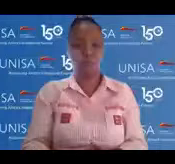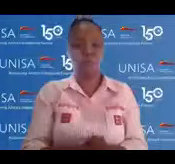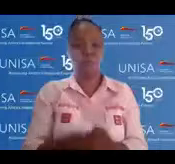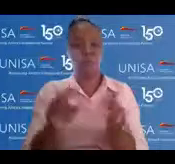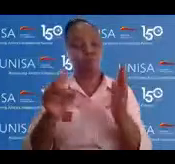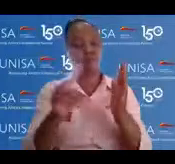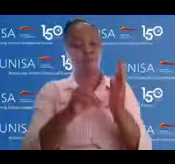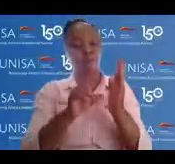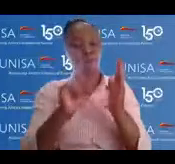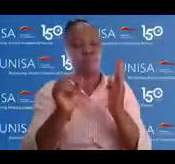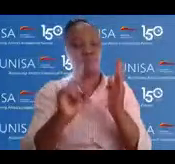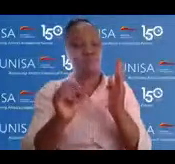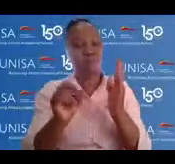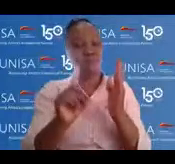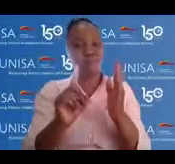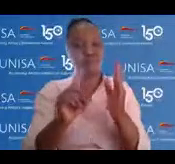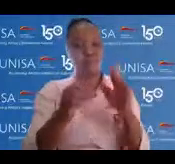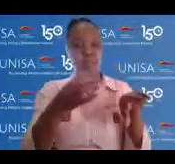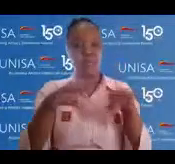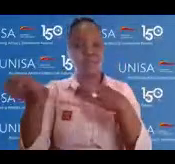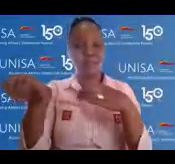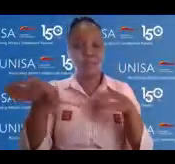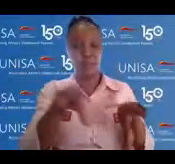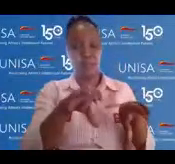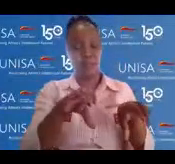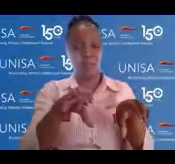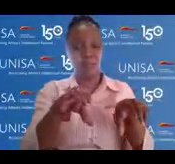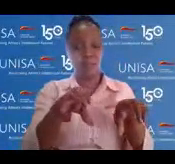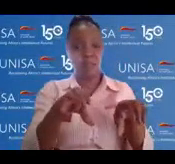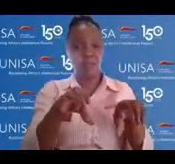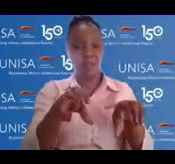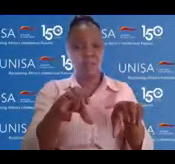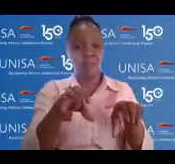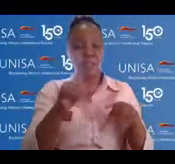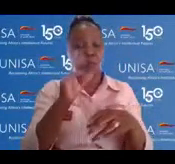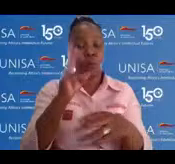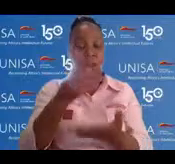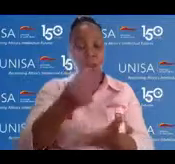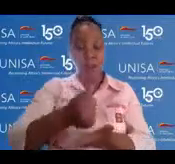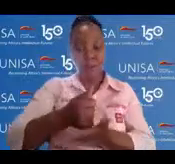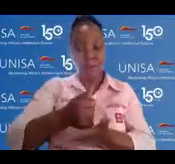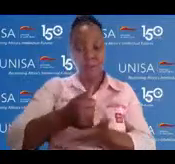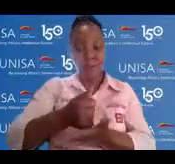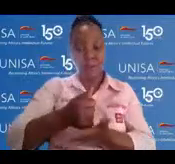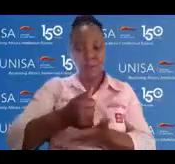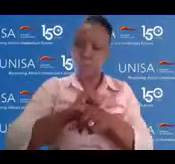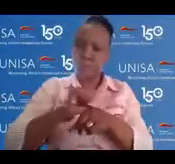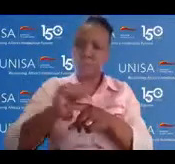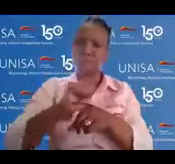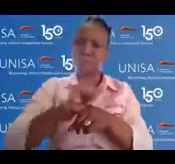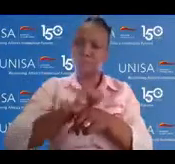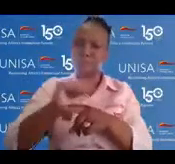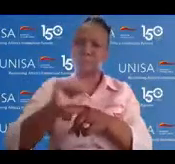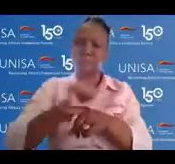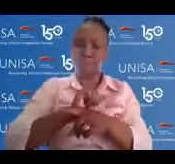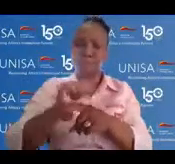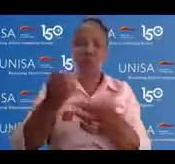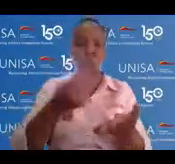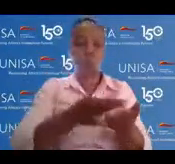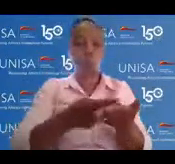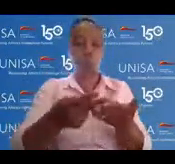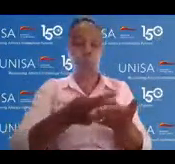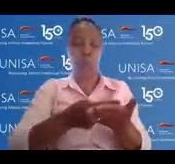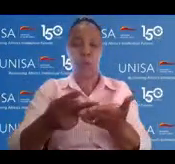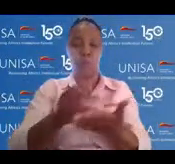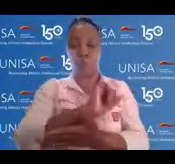are activities that will assist you to practice and prepare for your